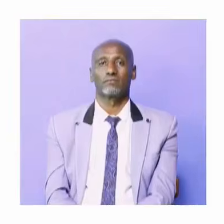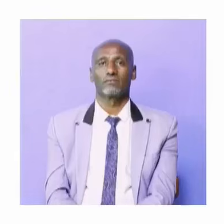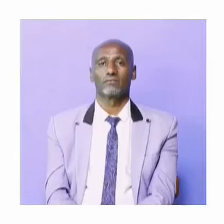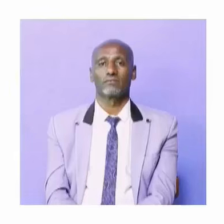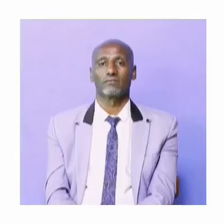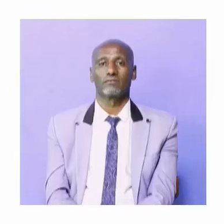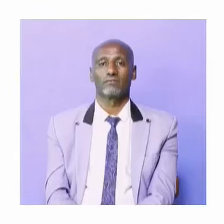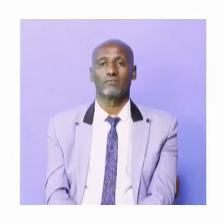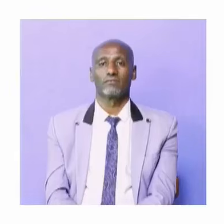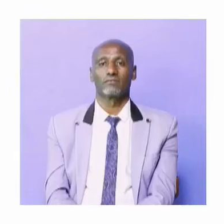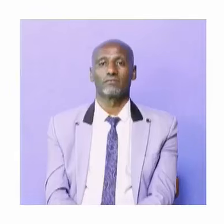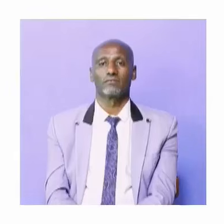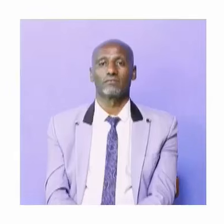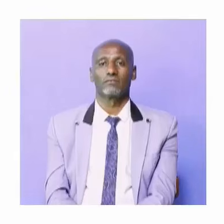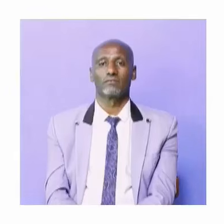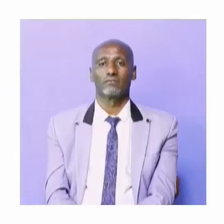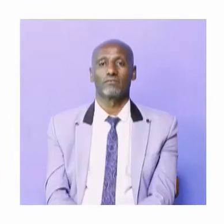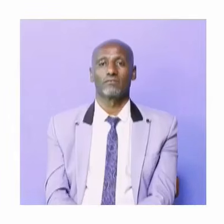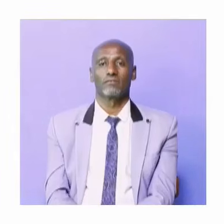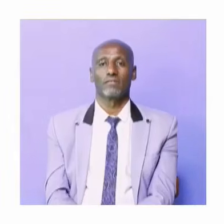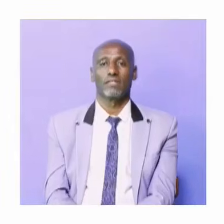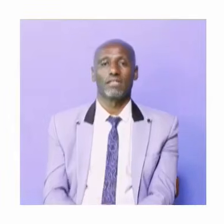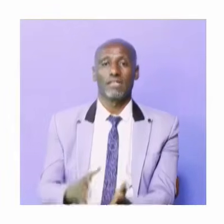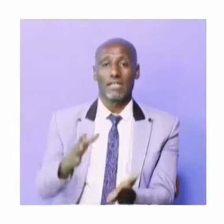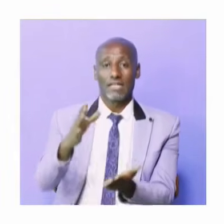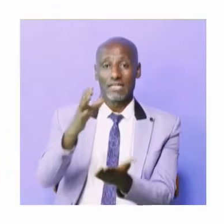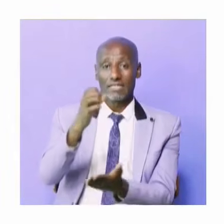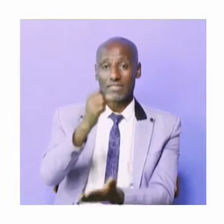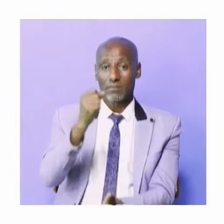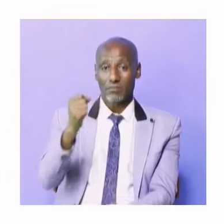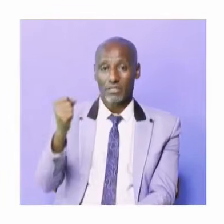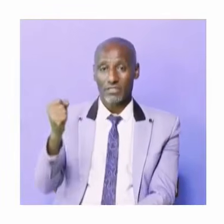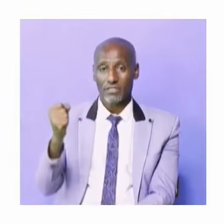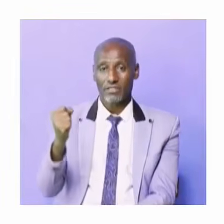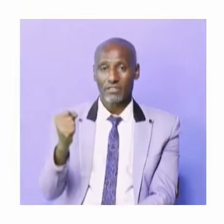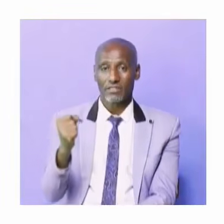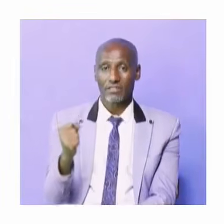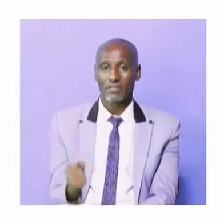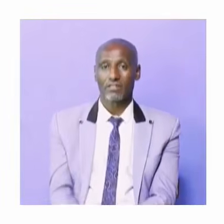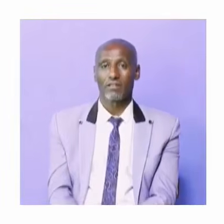we need to follow. Look, subject